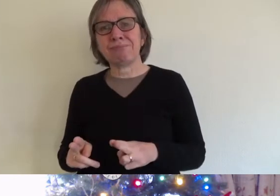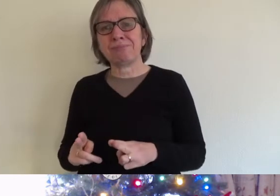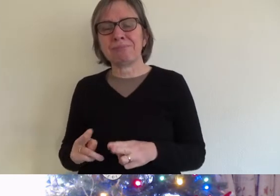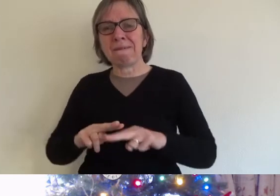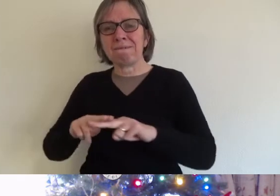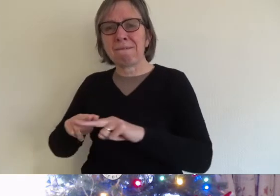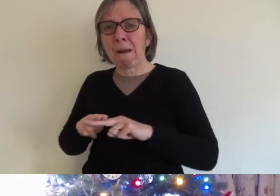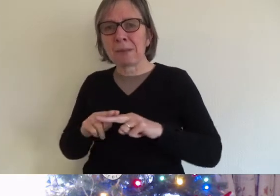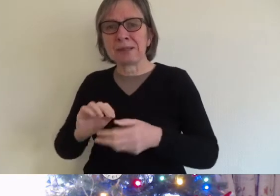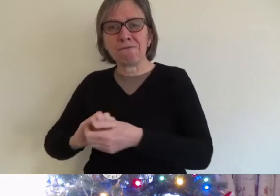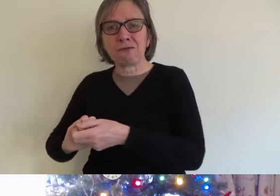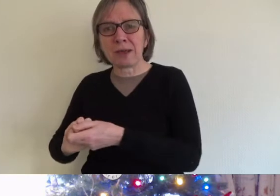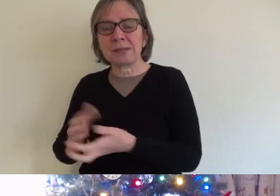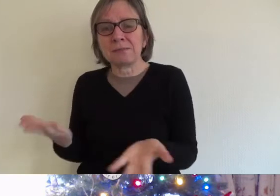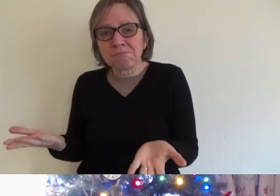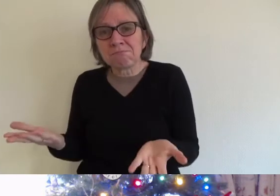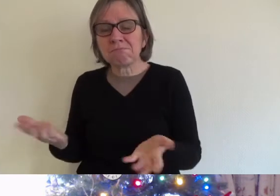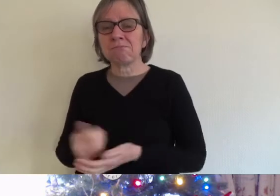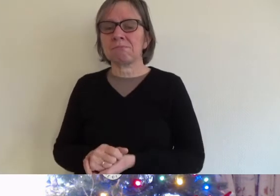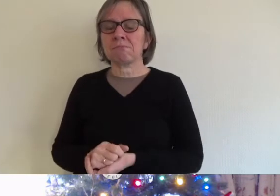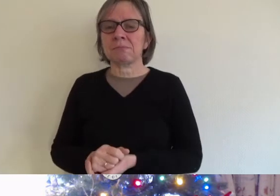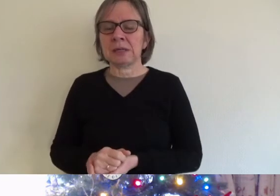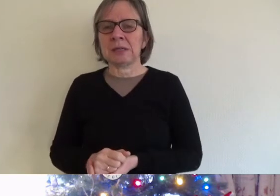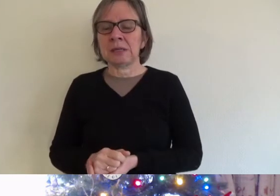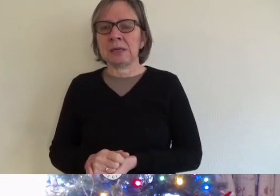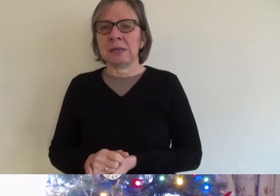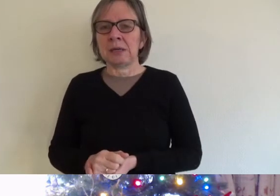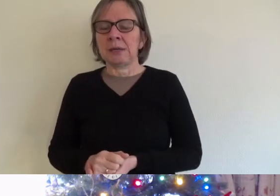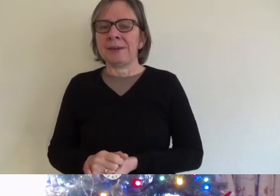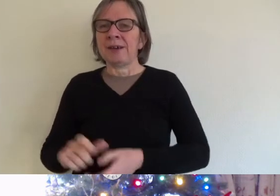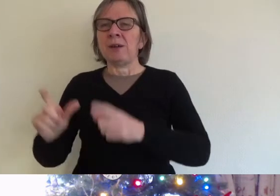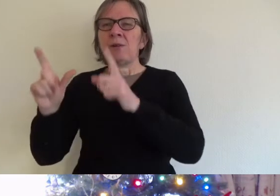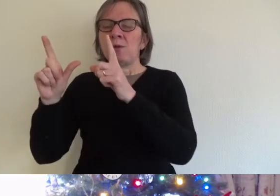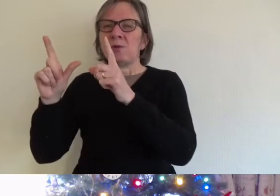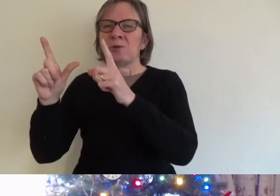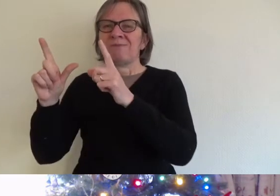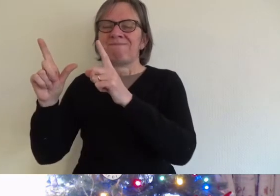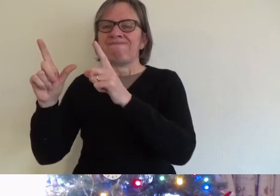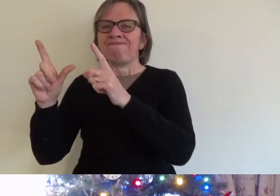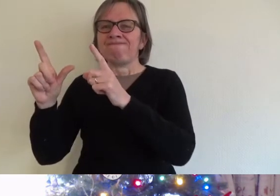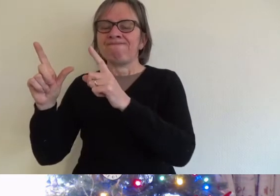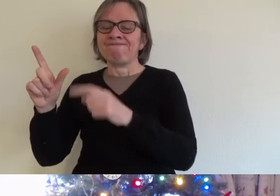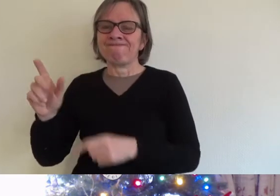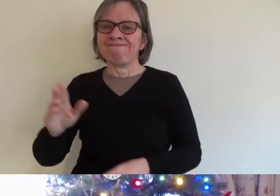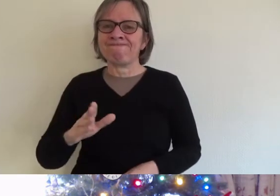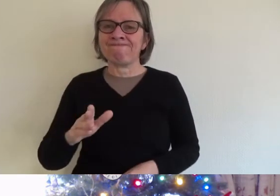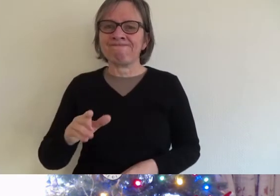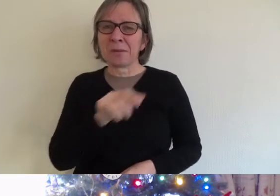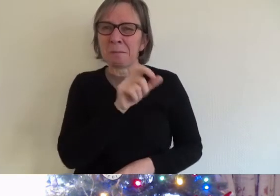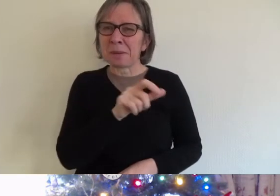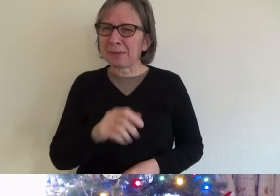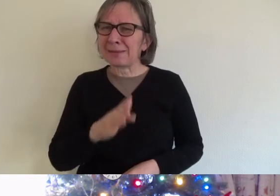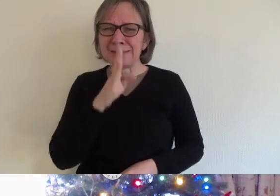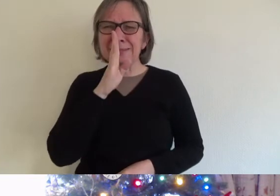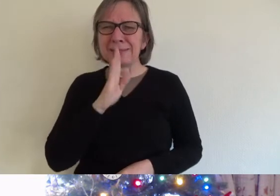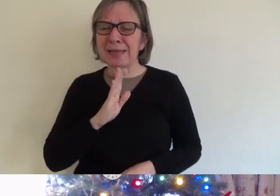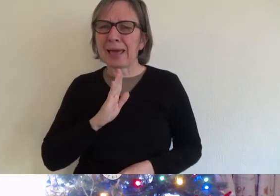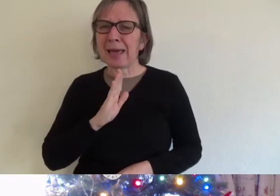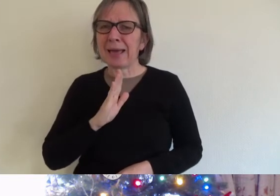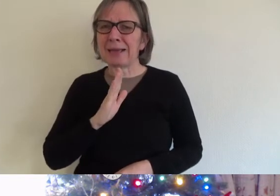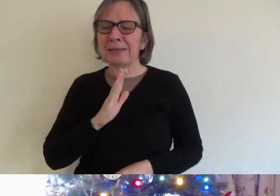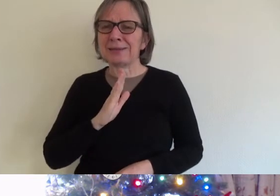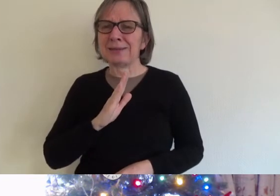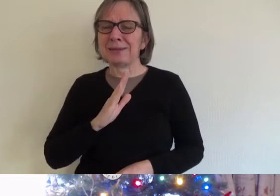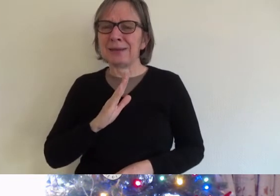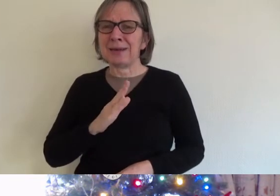were expecting to be here. And Lord, again, we just bring people in their mourning, in their sadness,